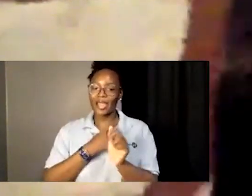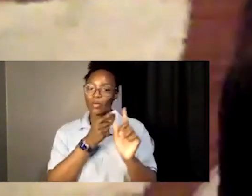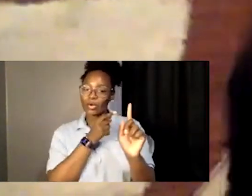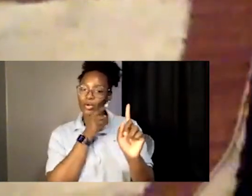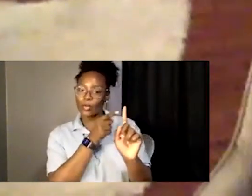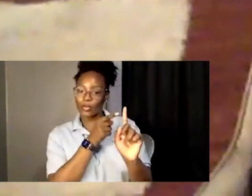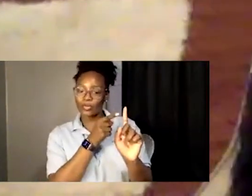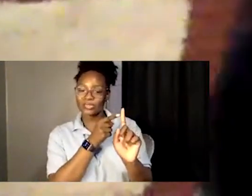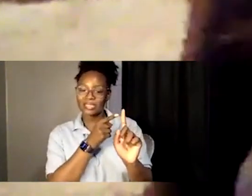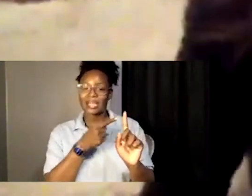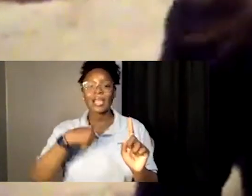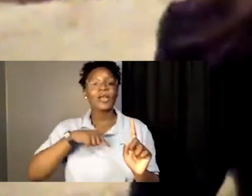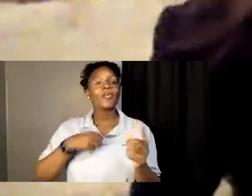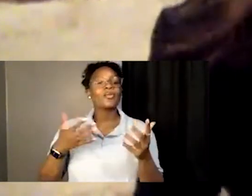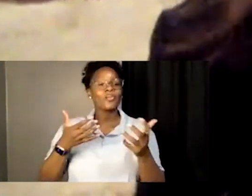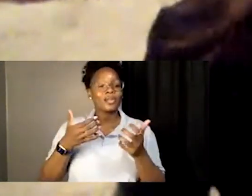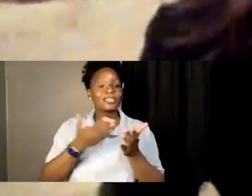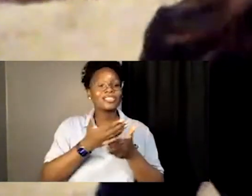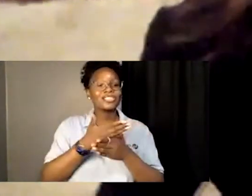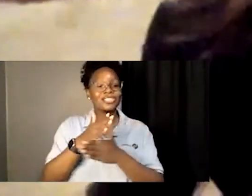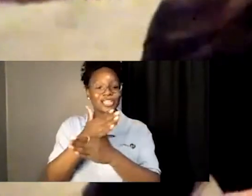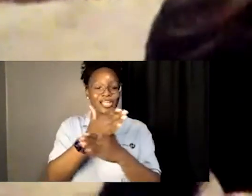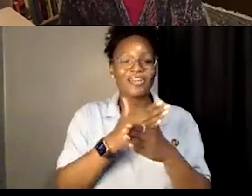all of you here today.